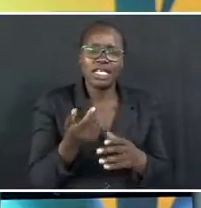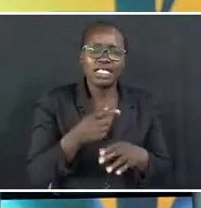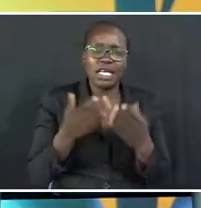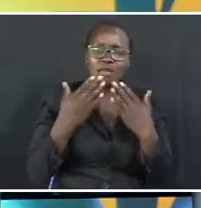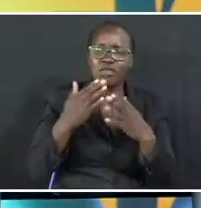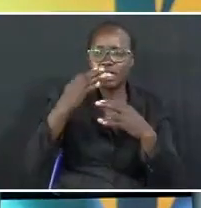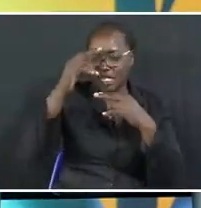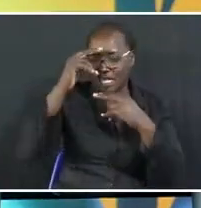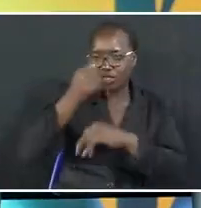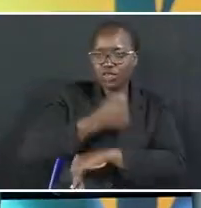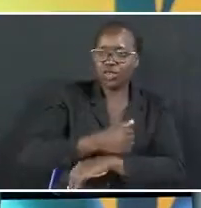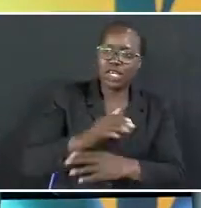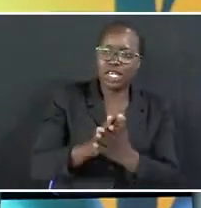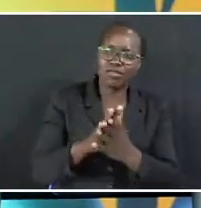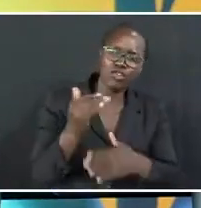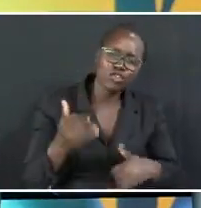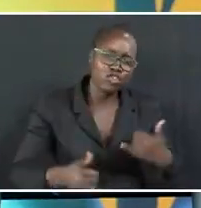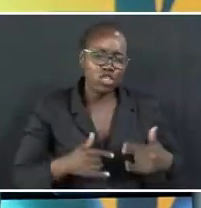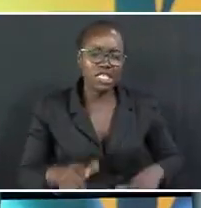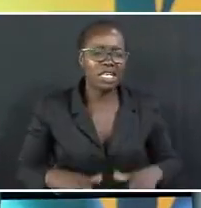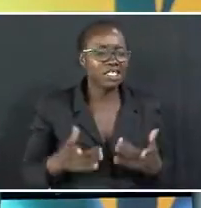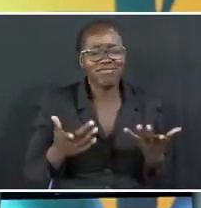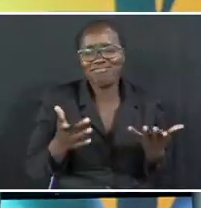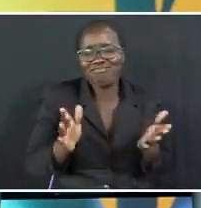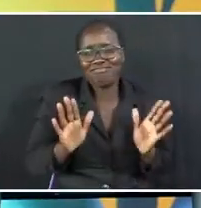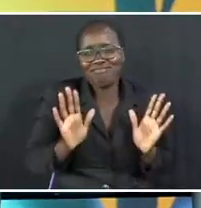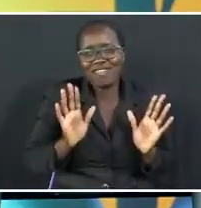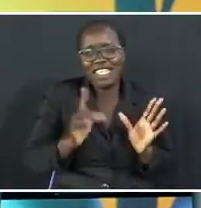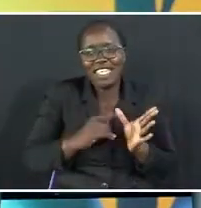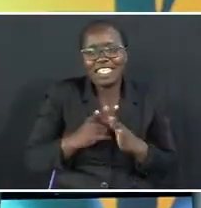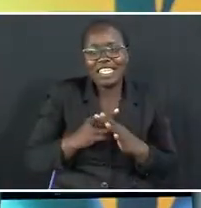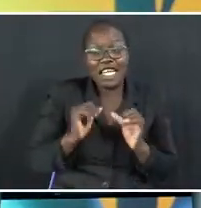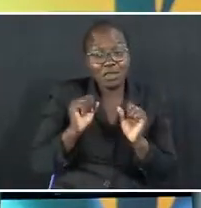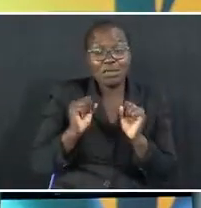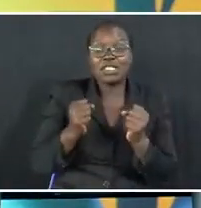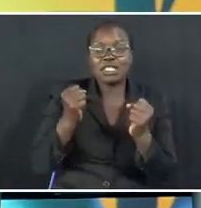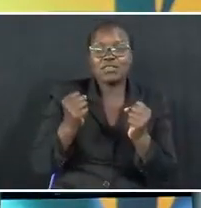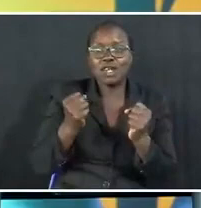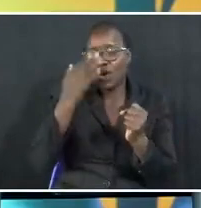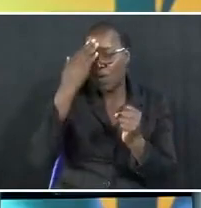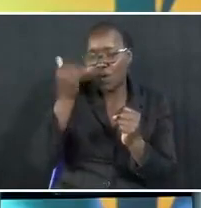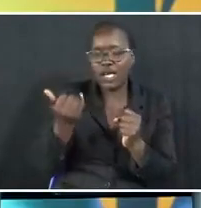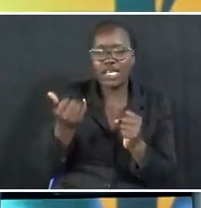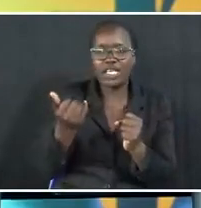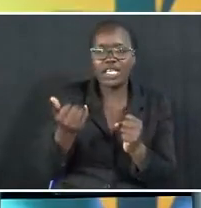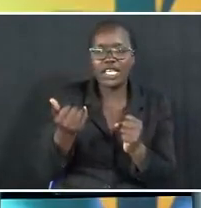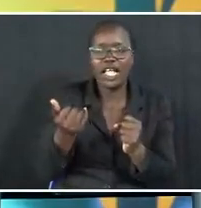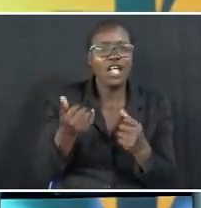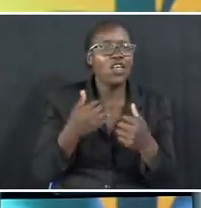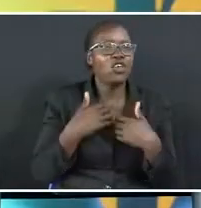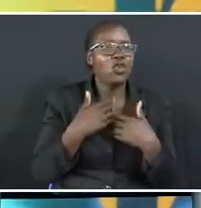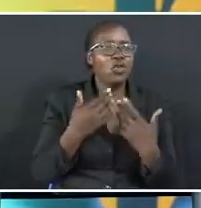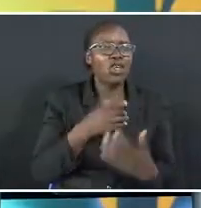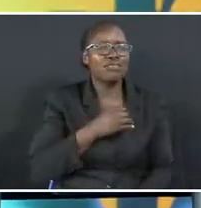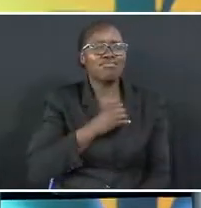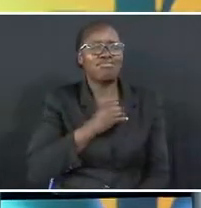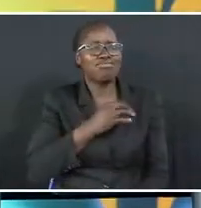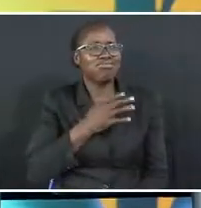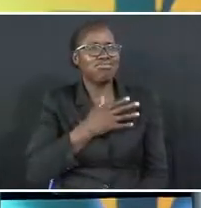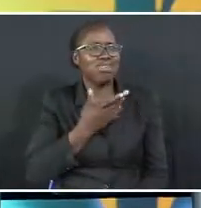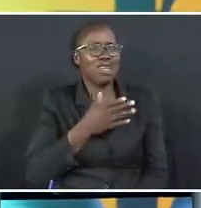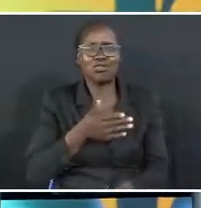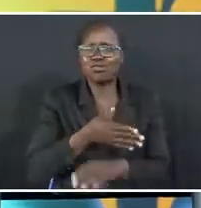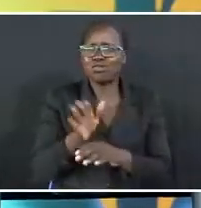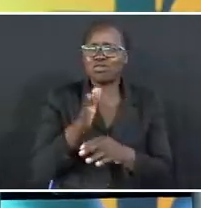nikishamaliza high school, nimepata raha za maisha, nitaanza kuokoka. Kwa sababu you have that fear of, I will